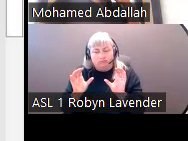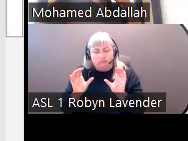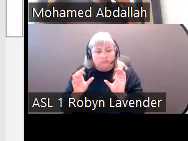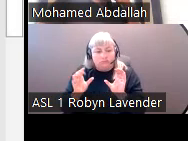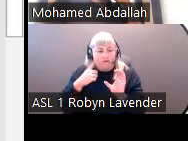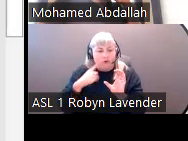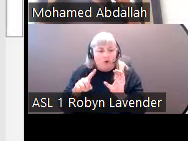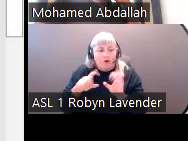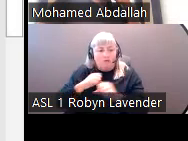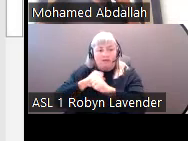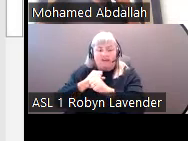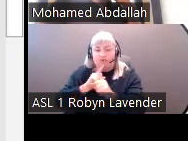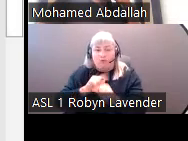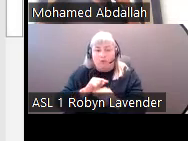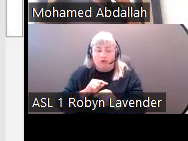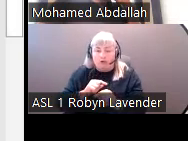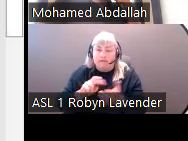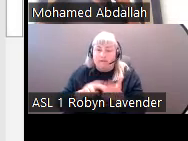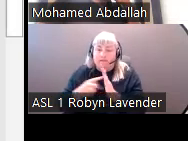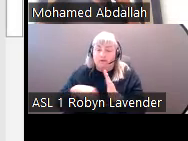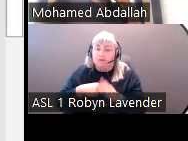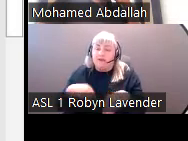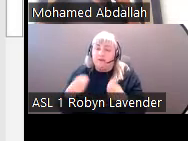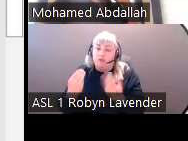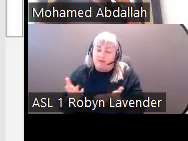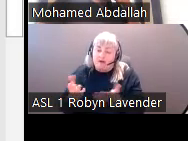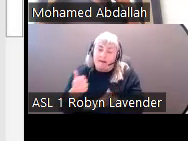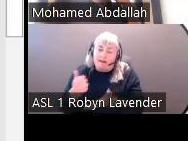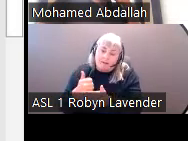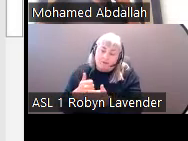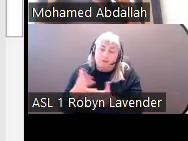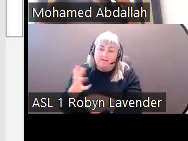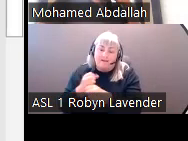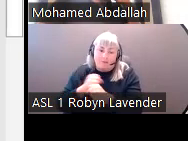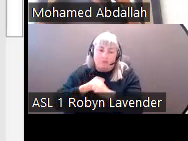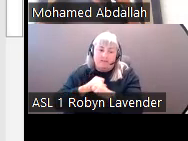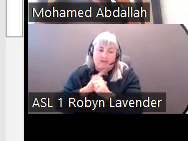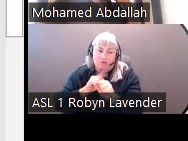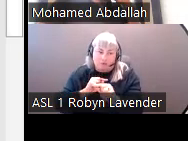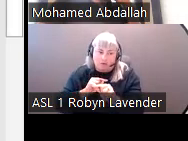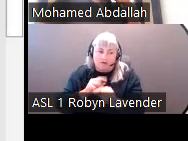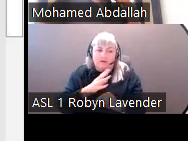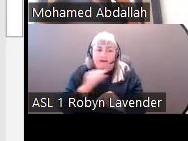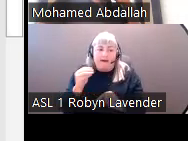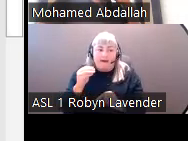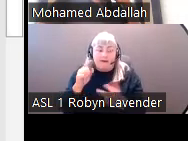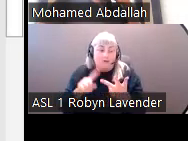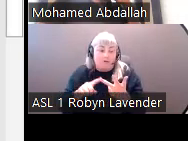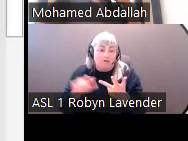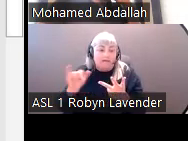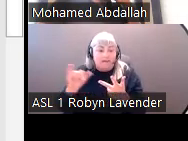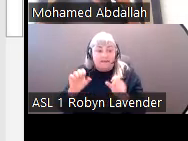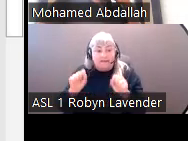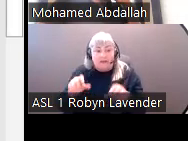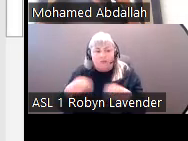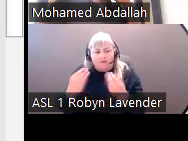well. And any other support that might be needed, such as accessing a health card as well. When in